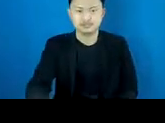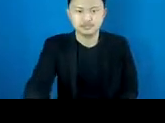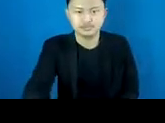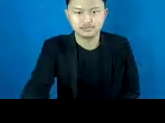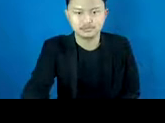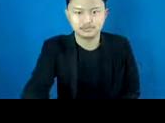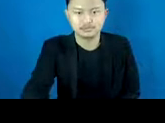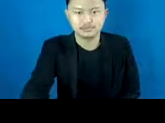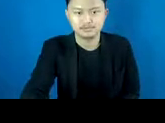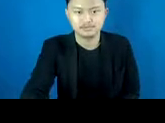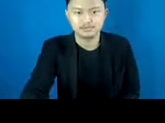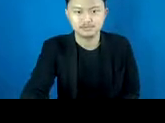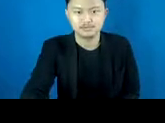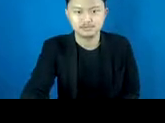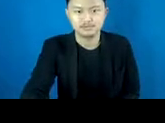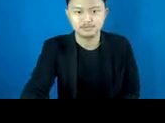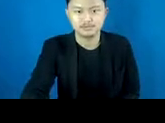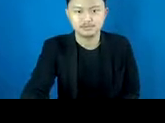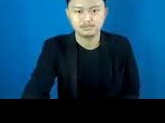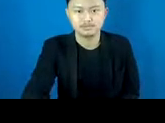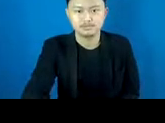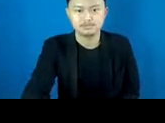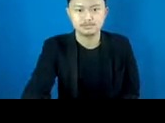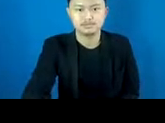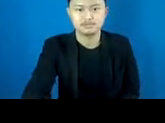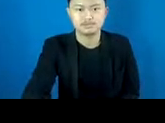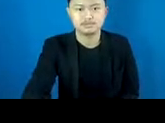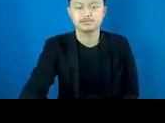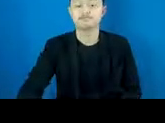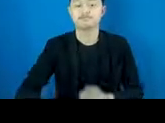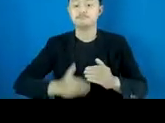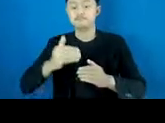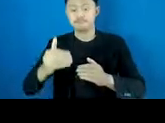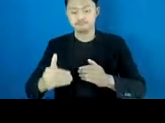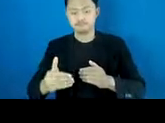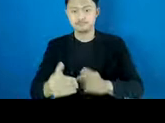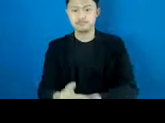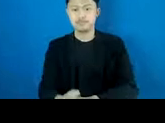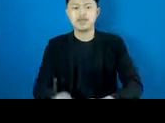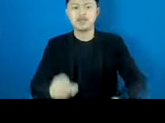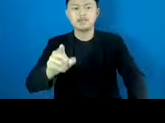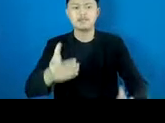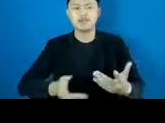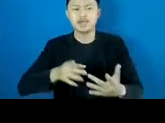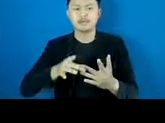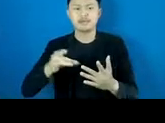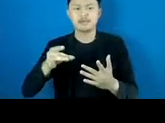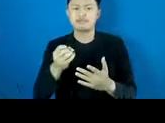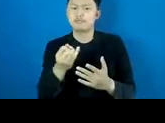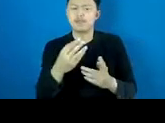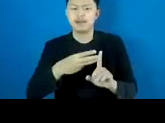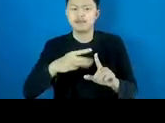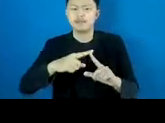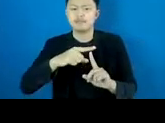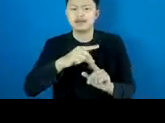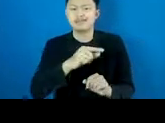the deployment prioritization of those routes, and then choosing the right size of battery,